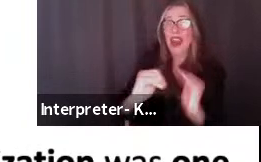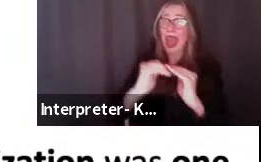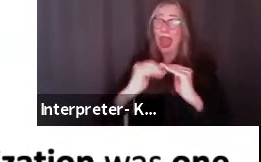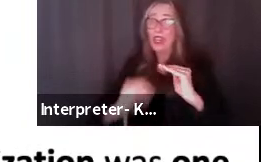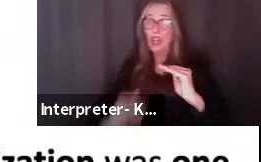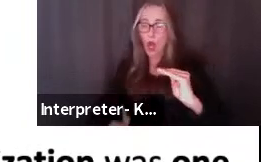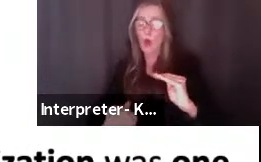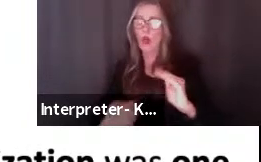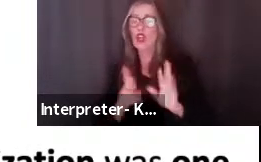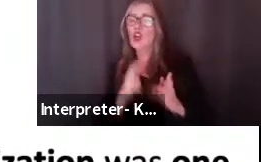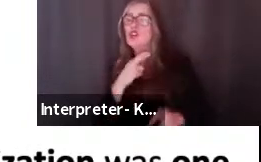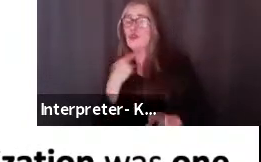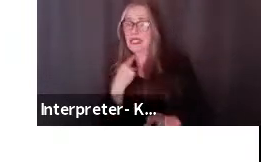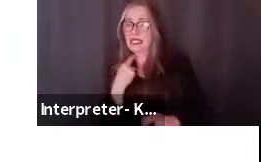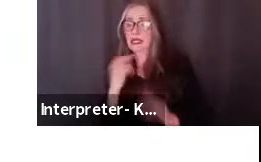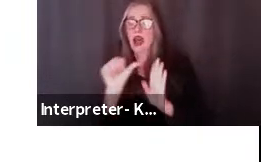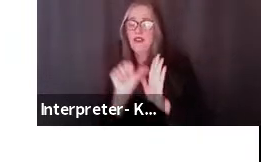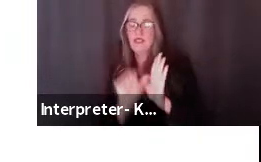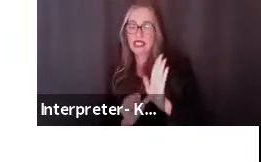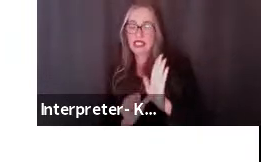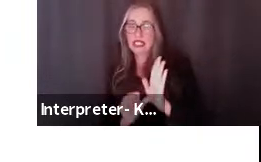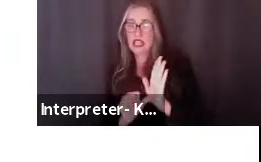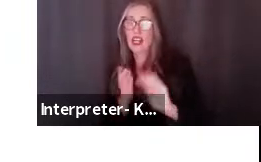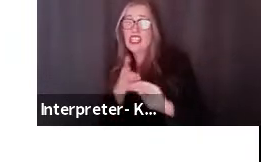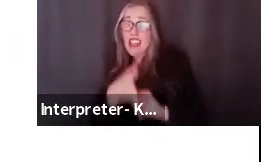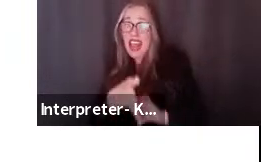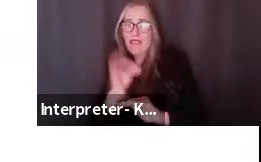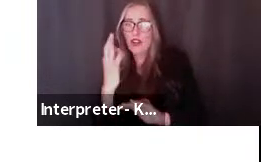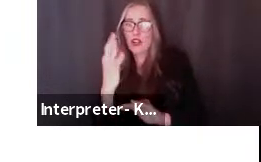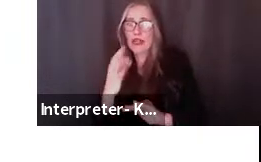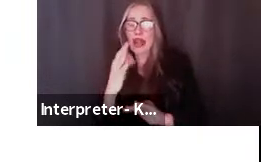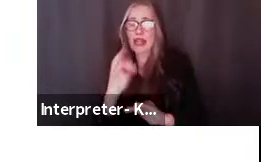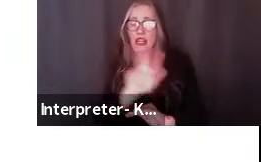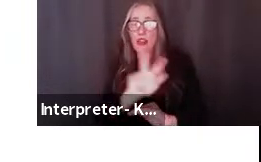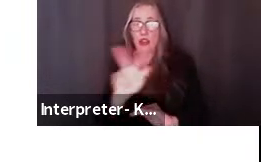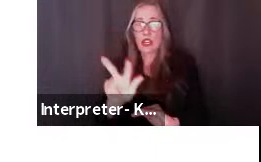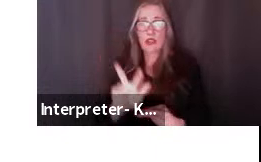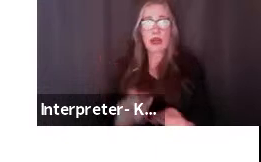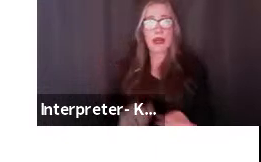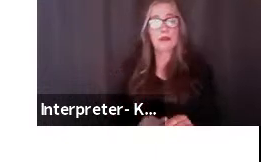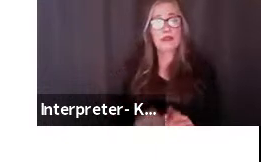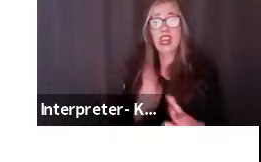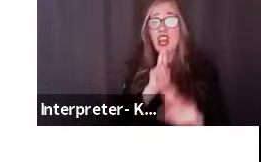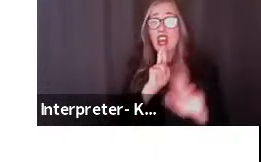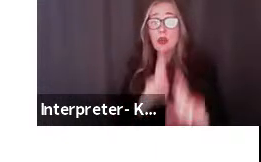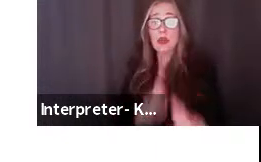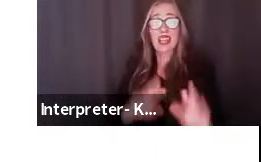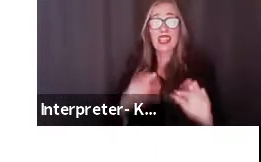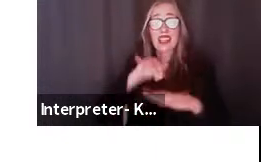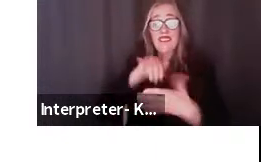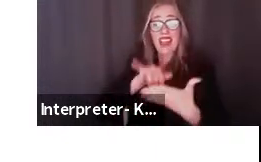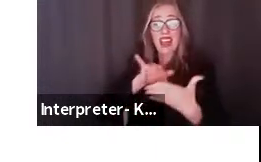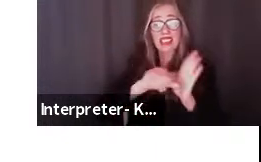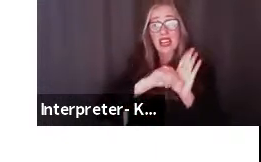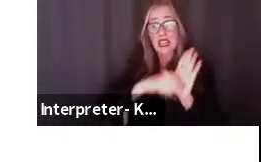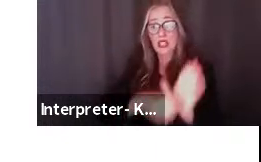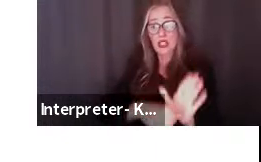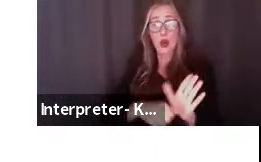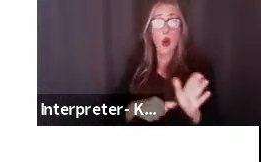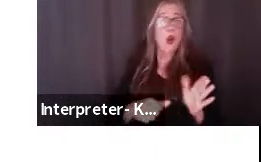sterilization after 1933. the results of our study are impactful but our methods do have their